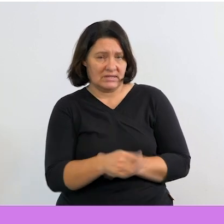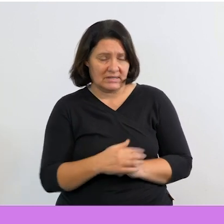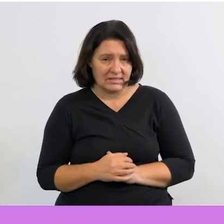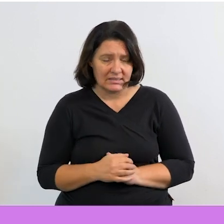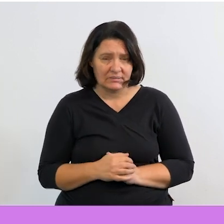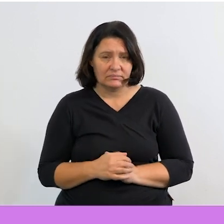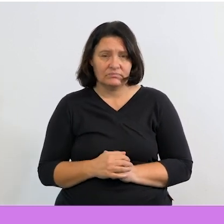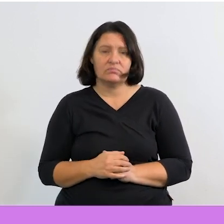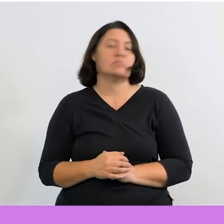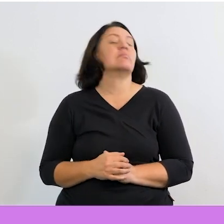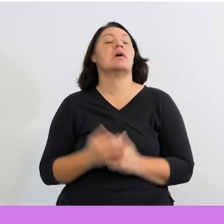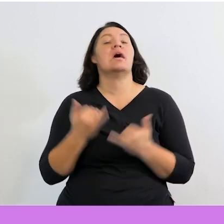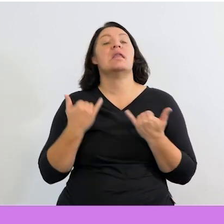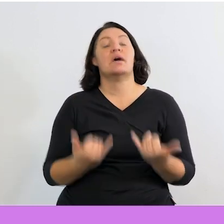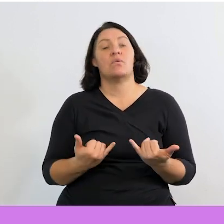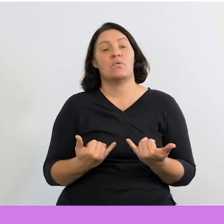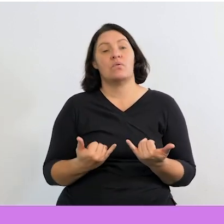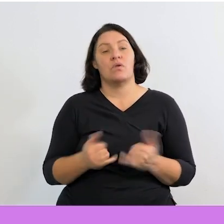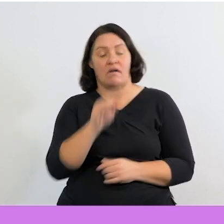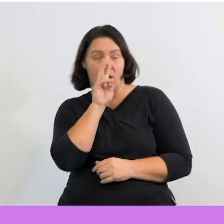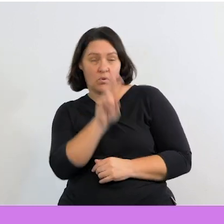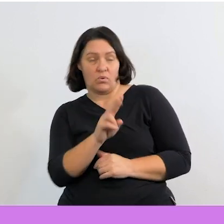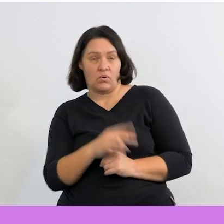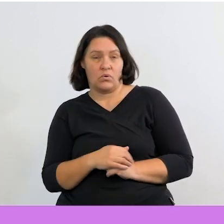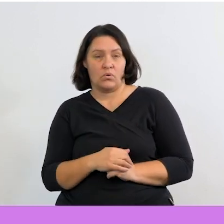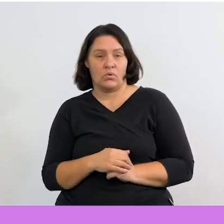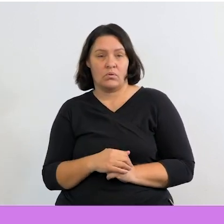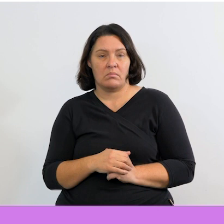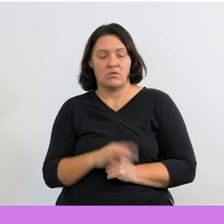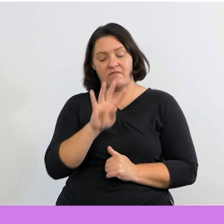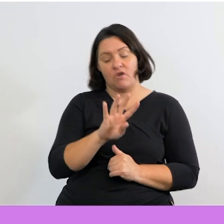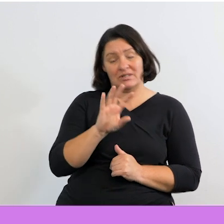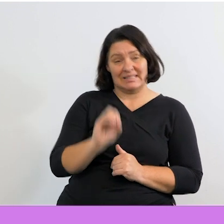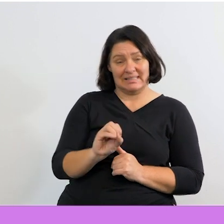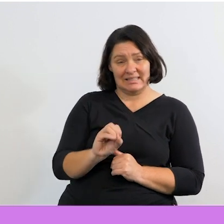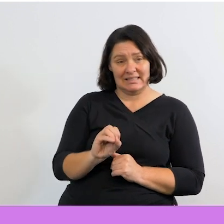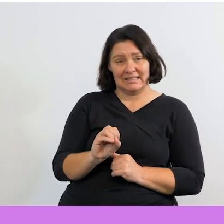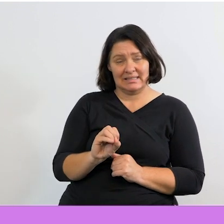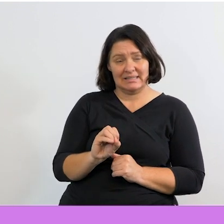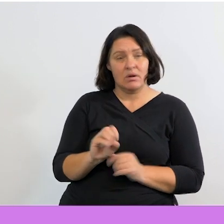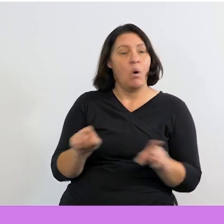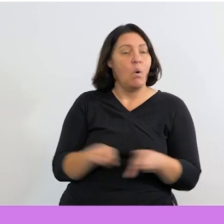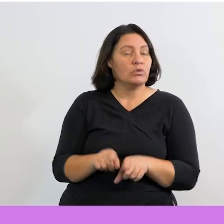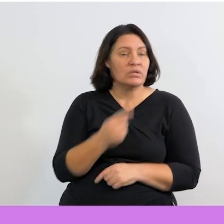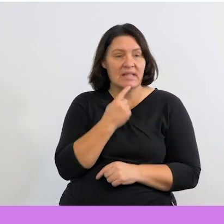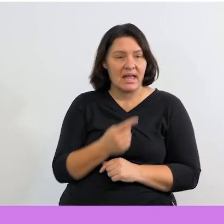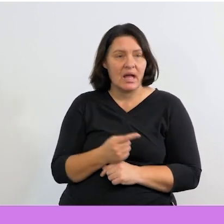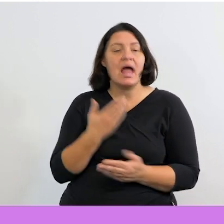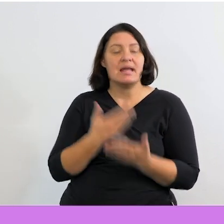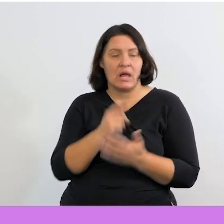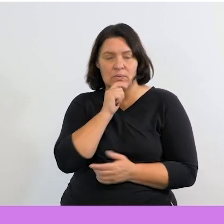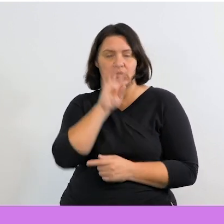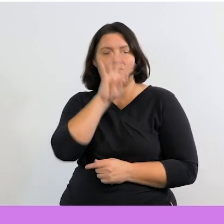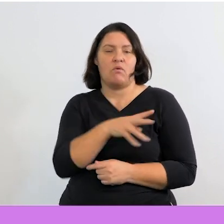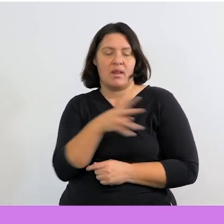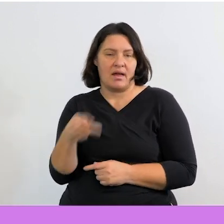40 brownies. Okay, so now, if you look at this, it should be 40 brownies. And I also indicated